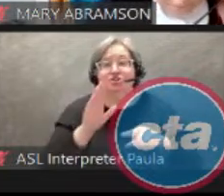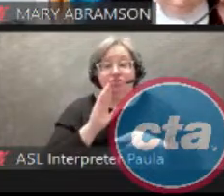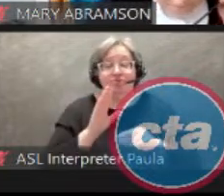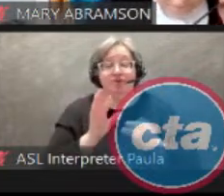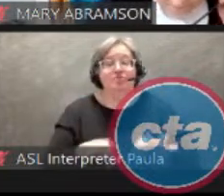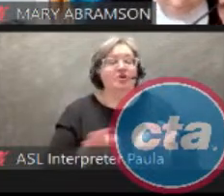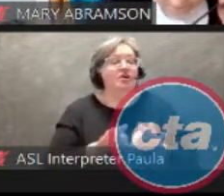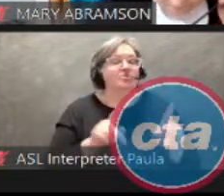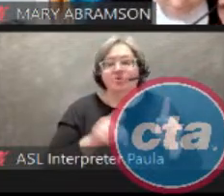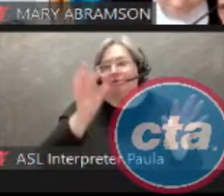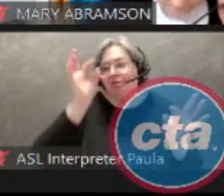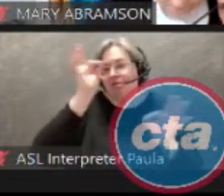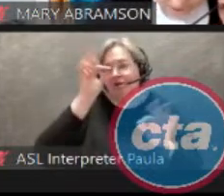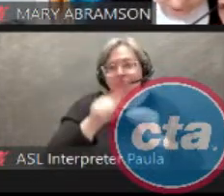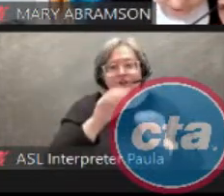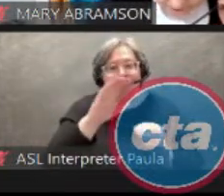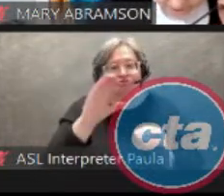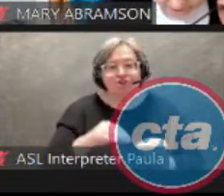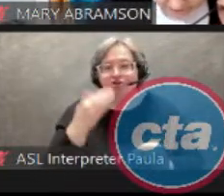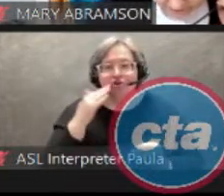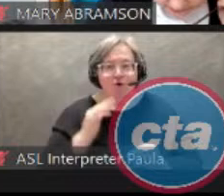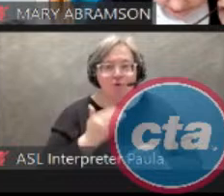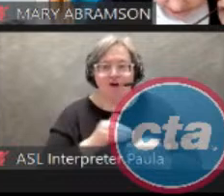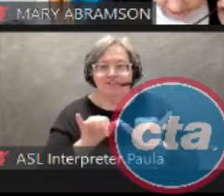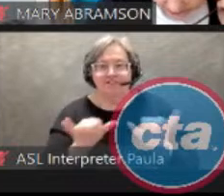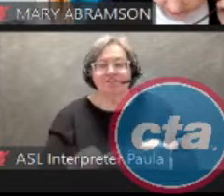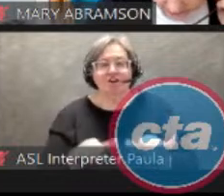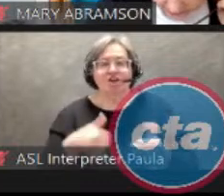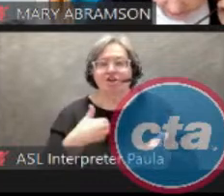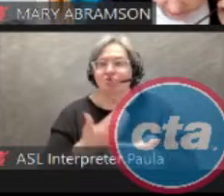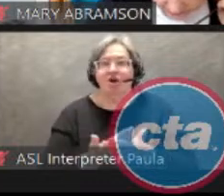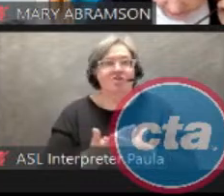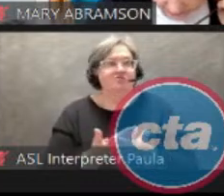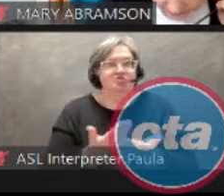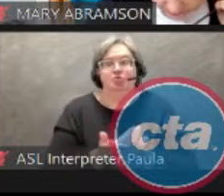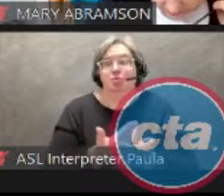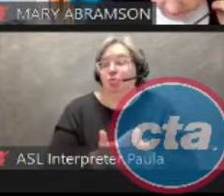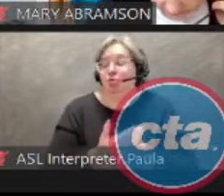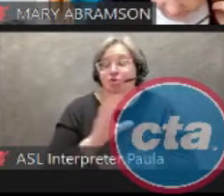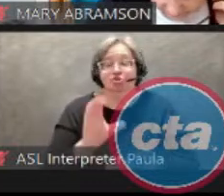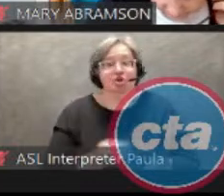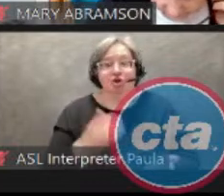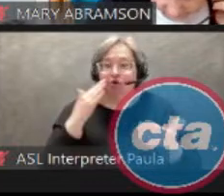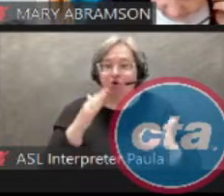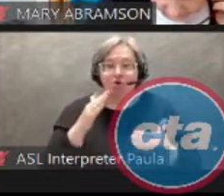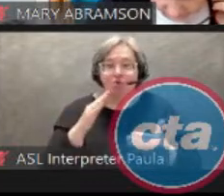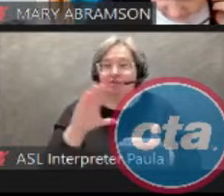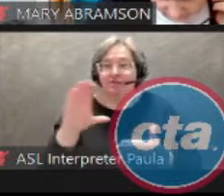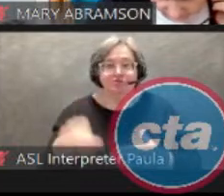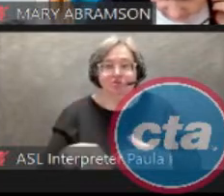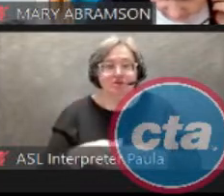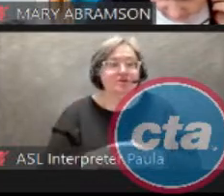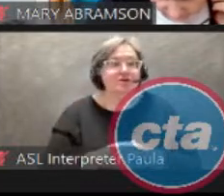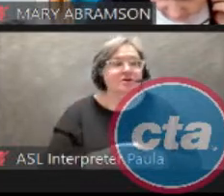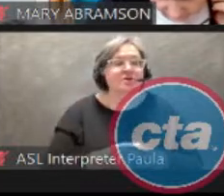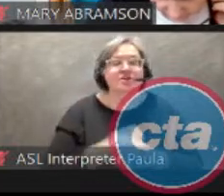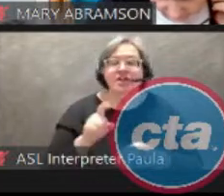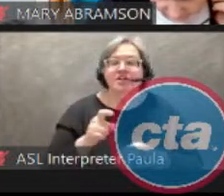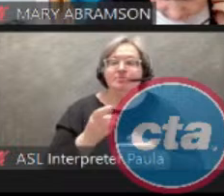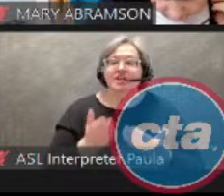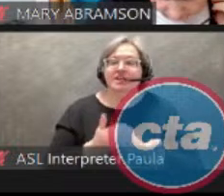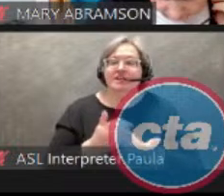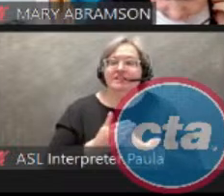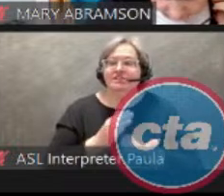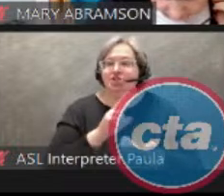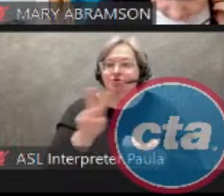know Chicago. They don't know our systems. They're coming cold turkey. So as much as signage can be, easily read, easily